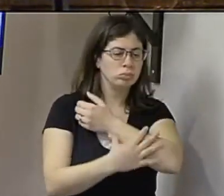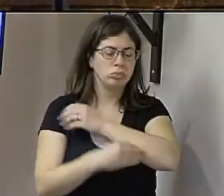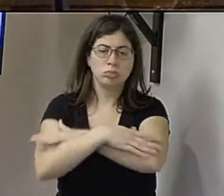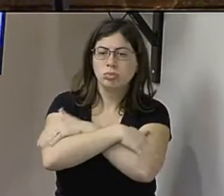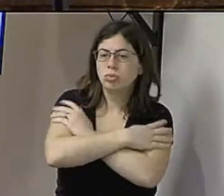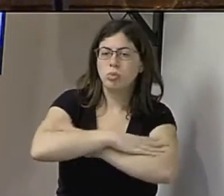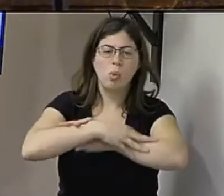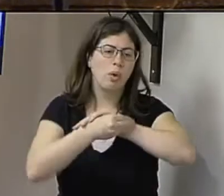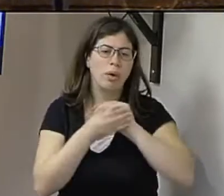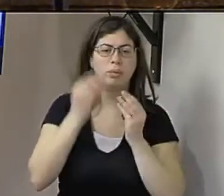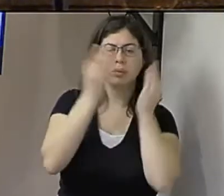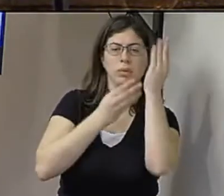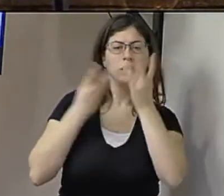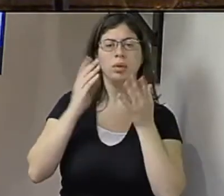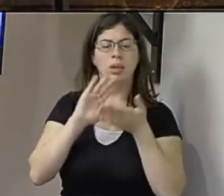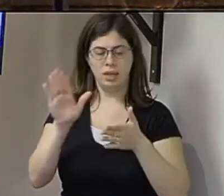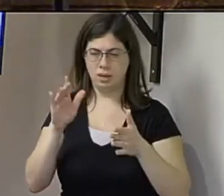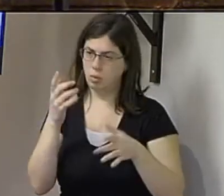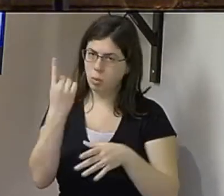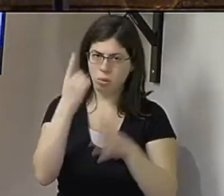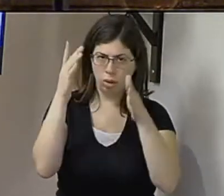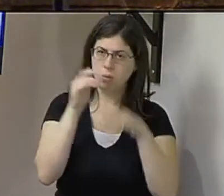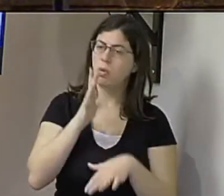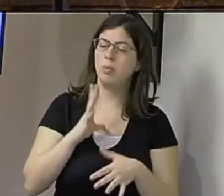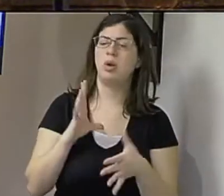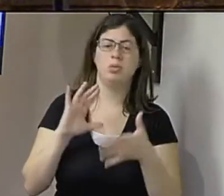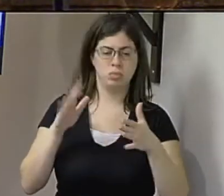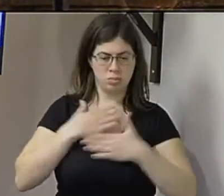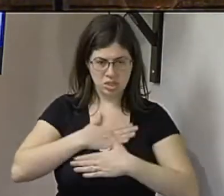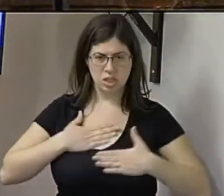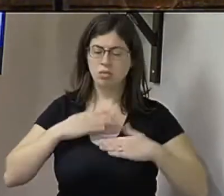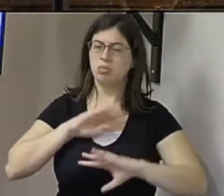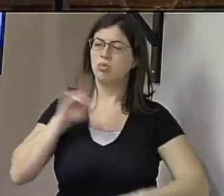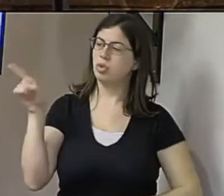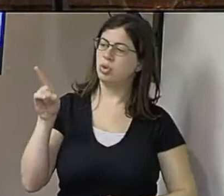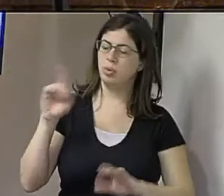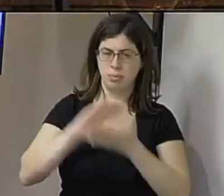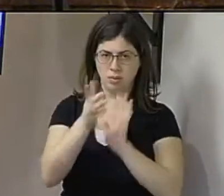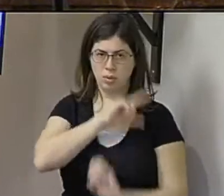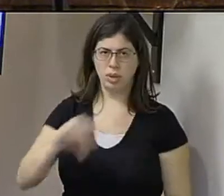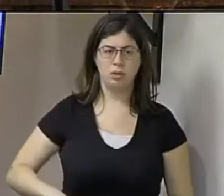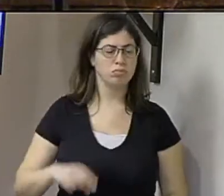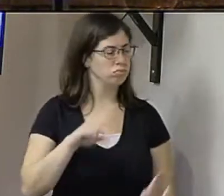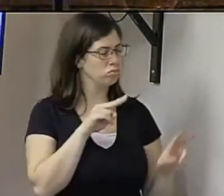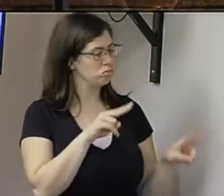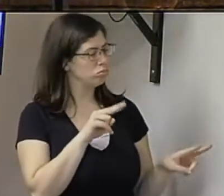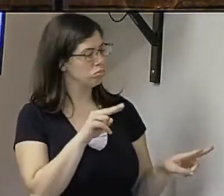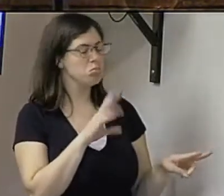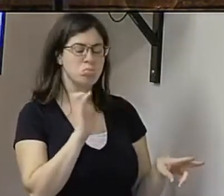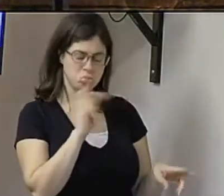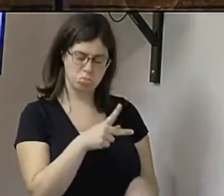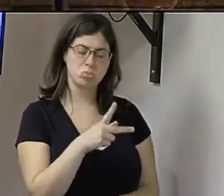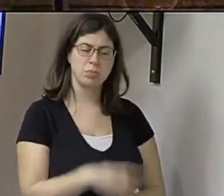who pleases the king be queen instead of Vashti. This pleased the king, and he did so. All right.